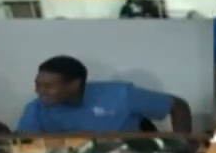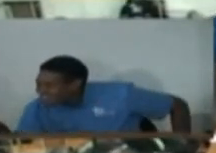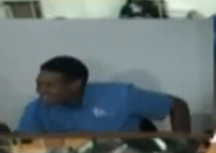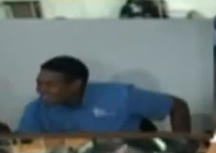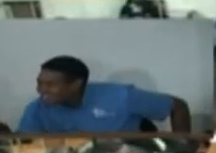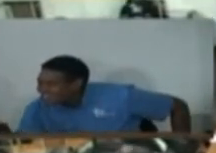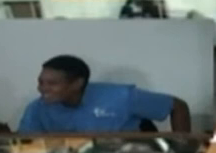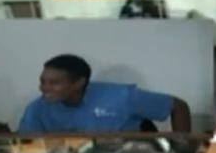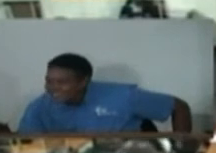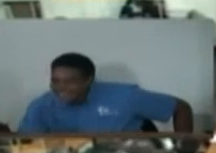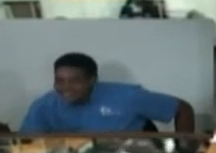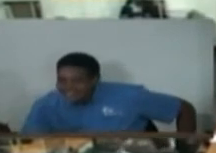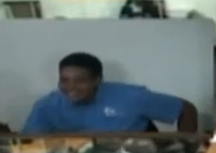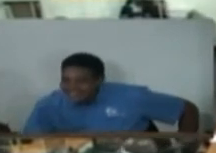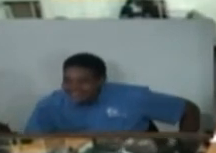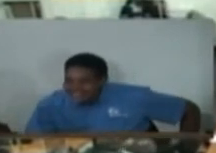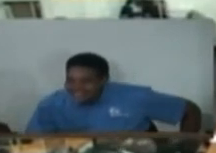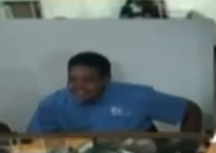Madam Speaker.